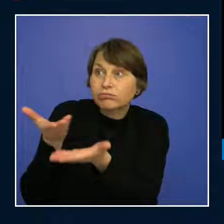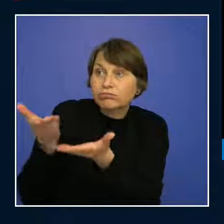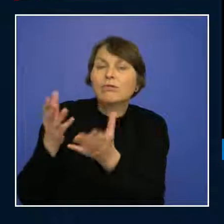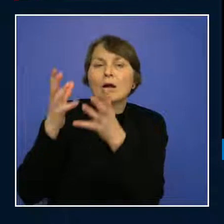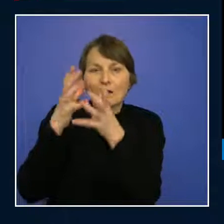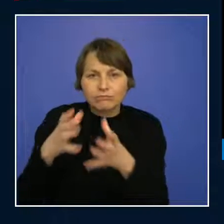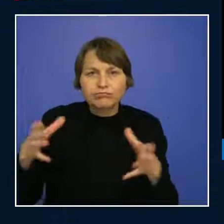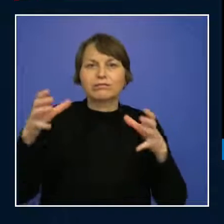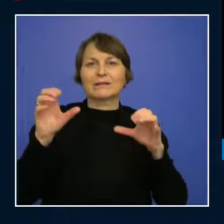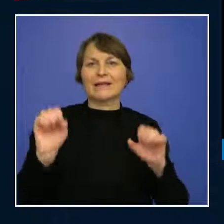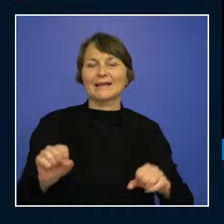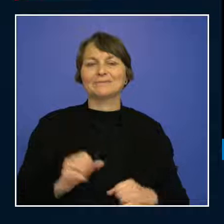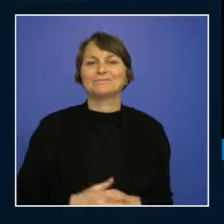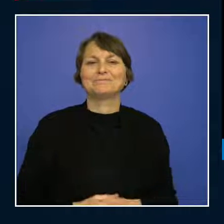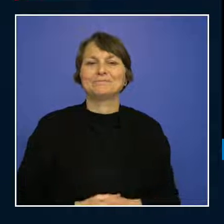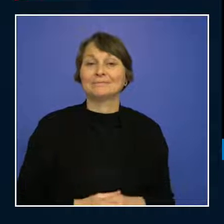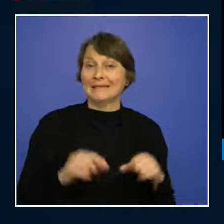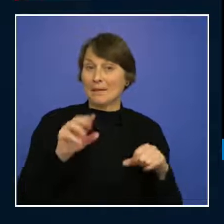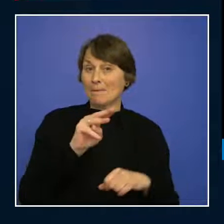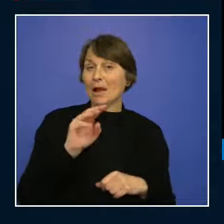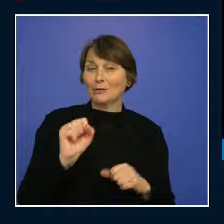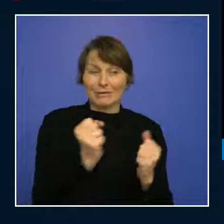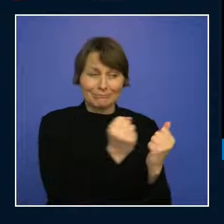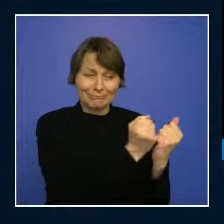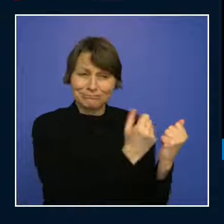we have, like I said, lots and lots of different